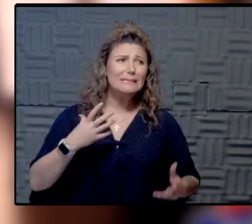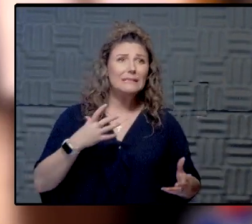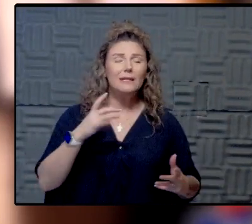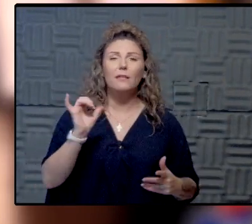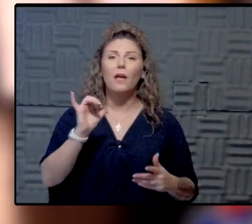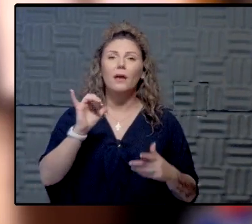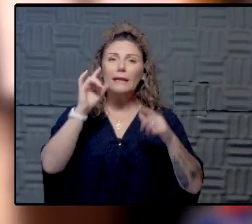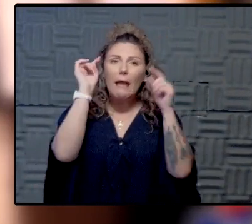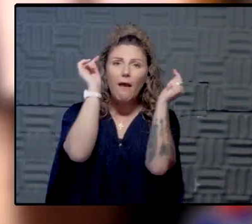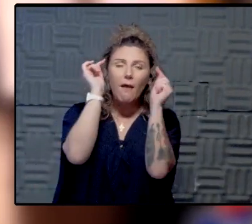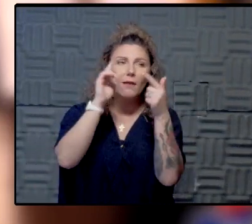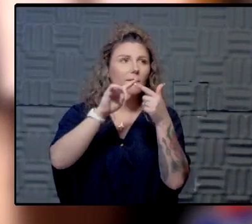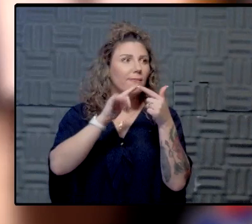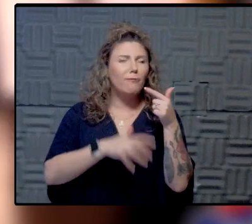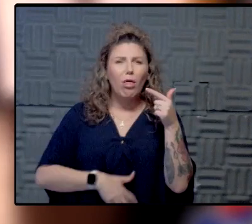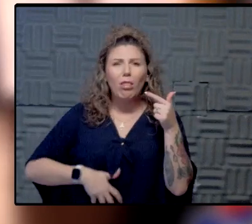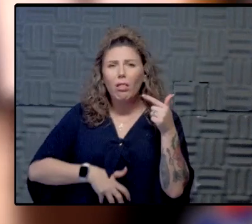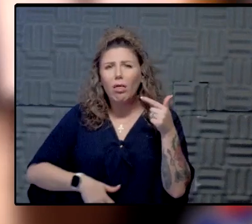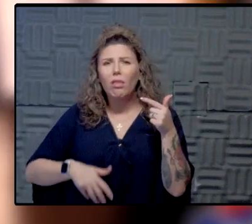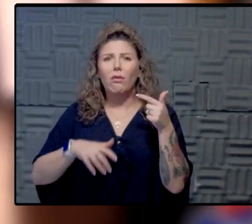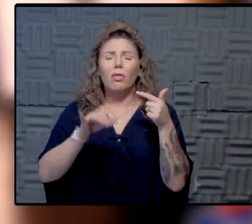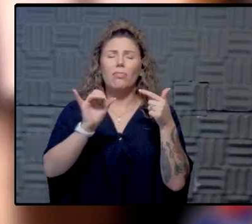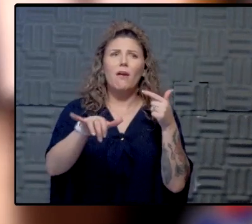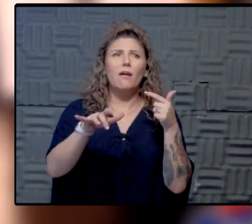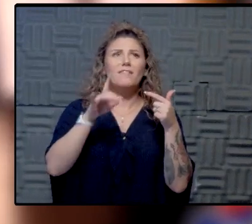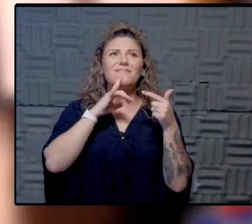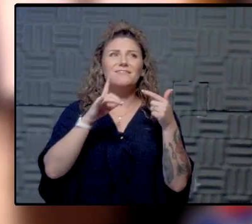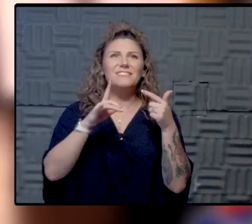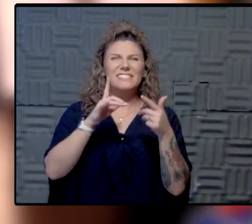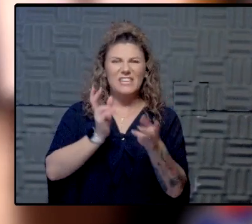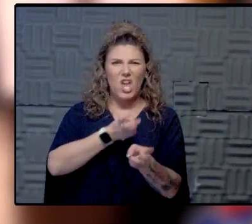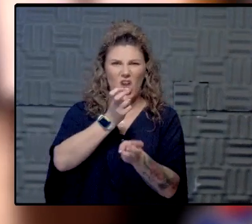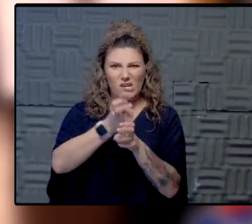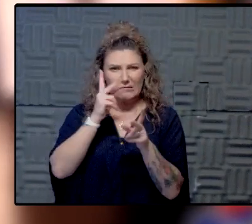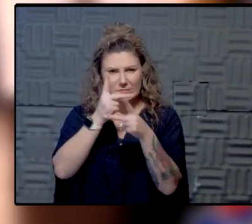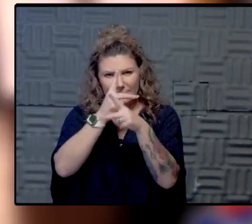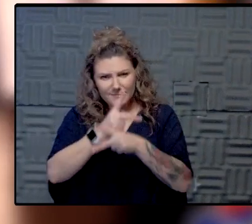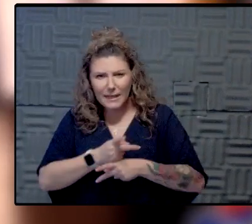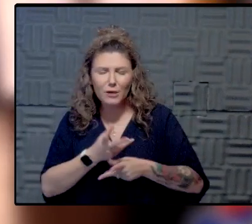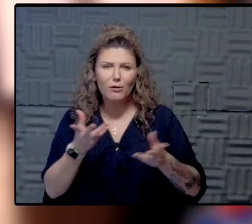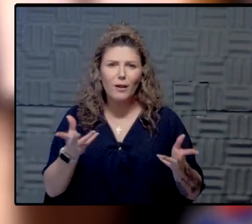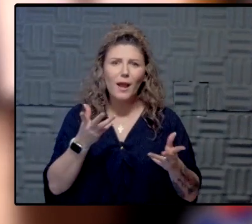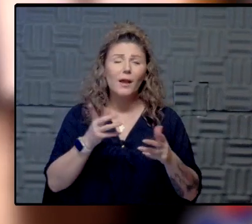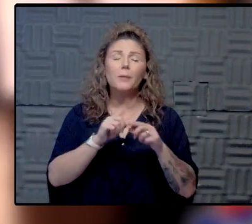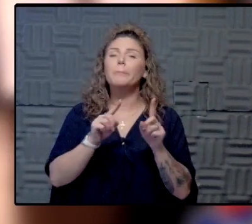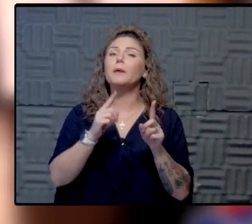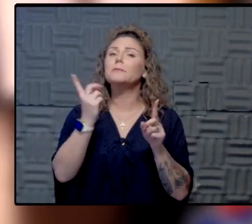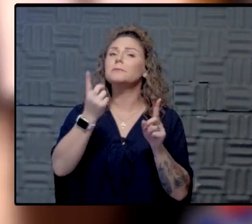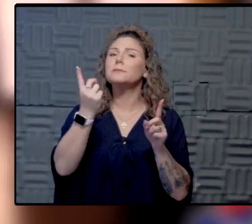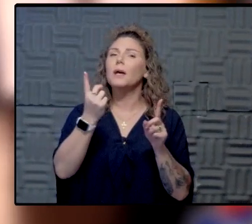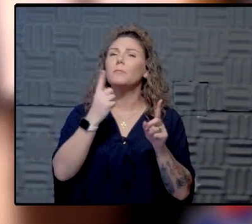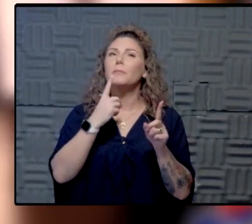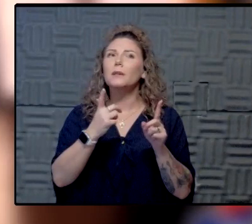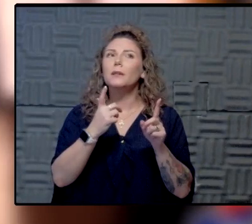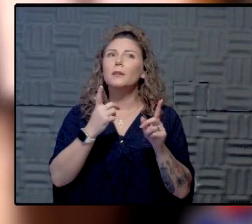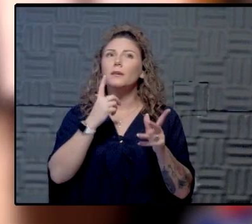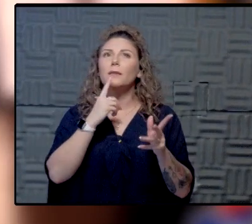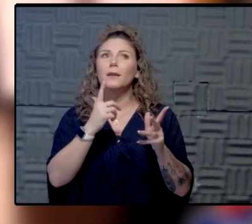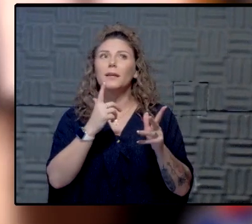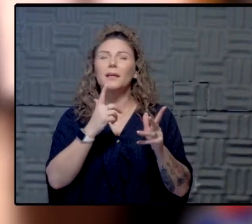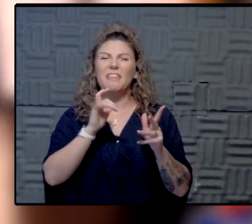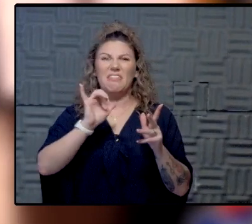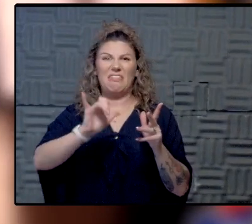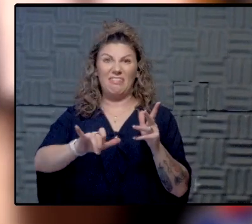mentioned, headaches, stomach ache, kind of that very hard to pin down, but there's something that they're translating that stress